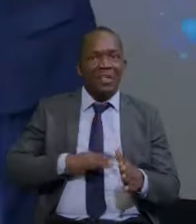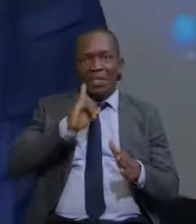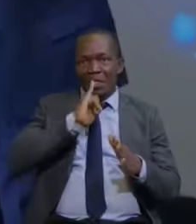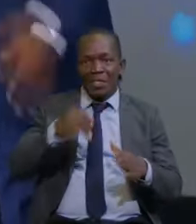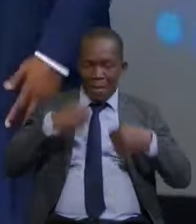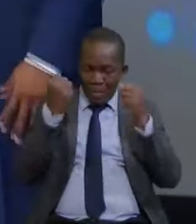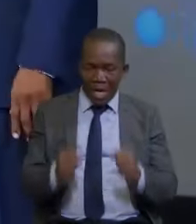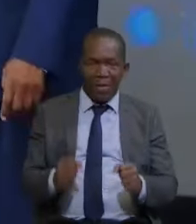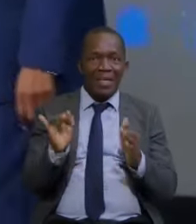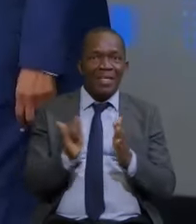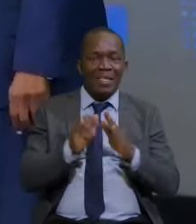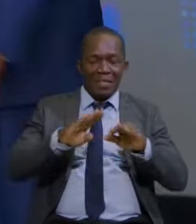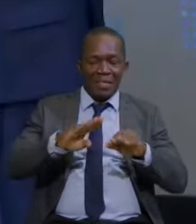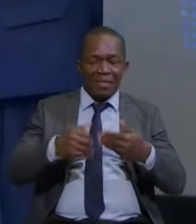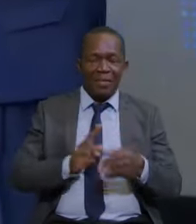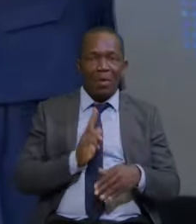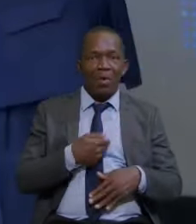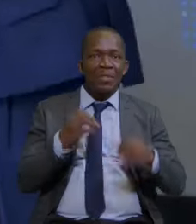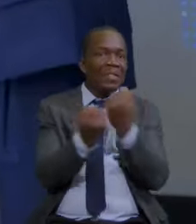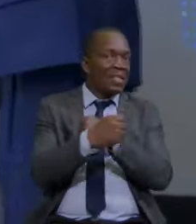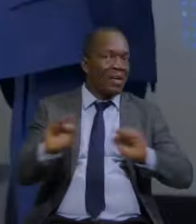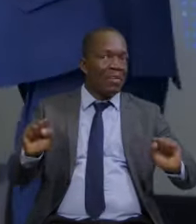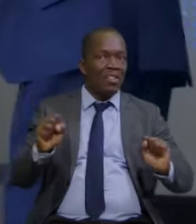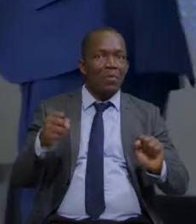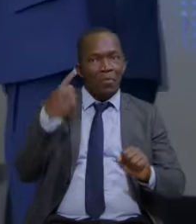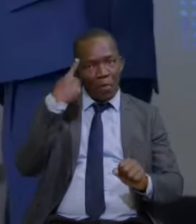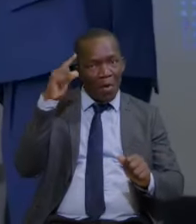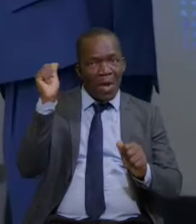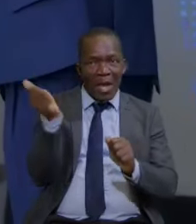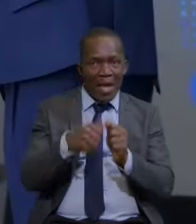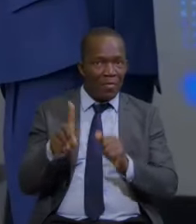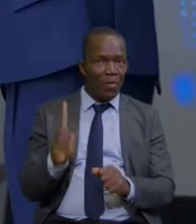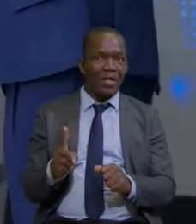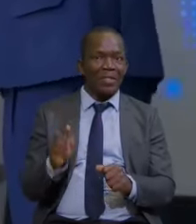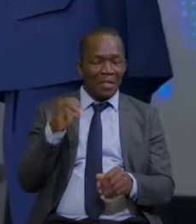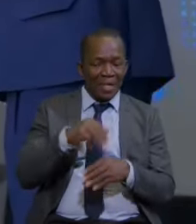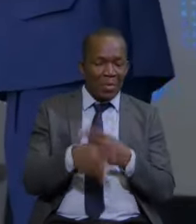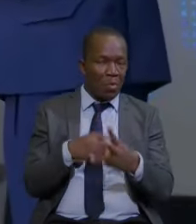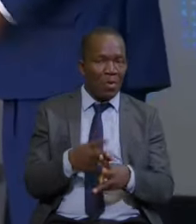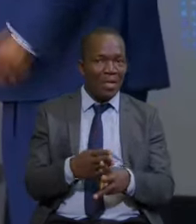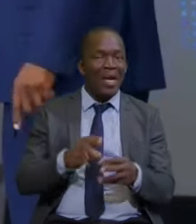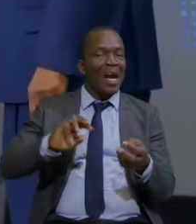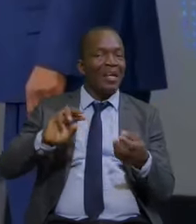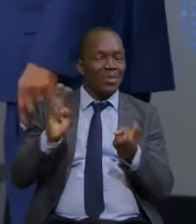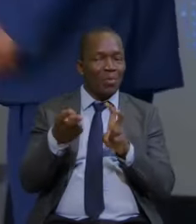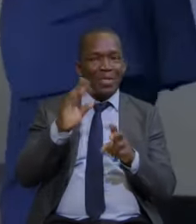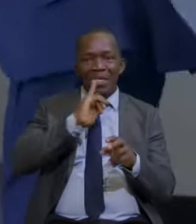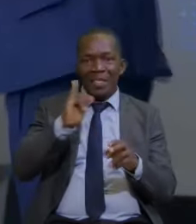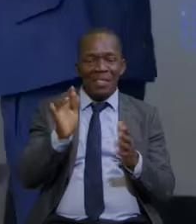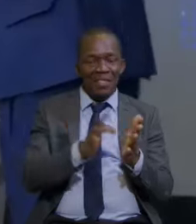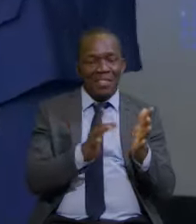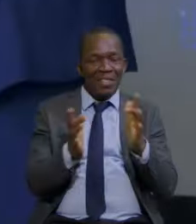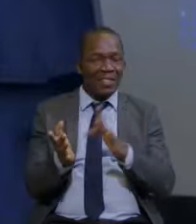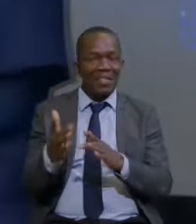for everyone in the world. And the topic is Jesus, the Almighty Advocate. That